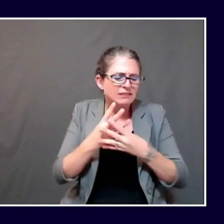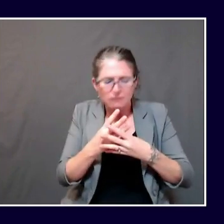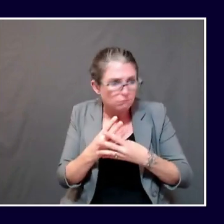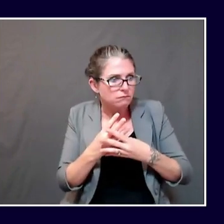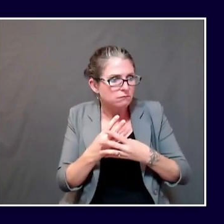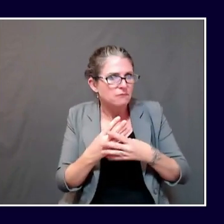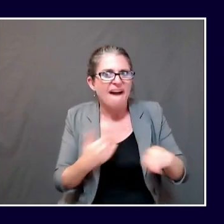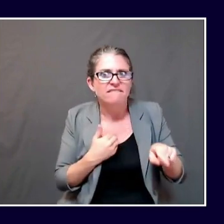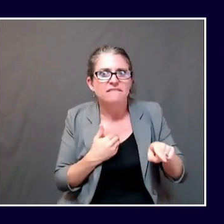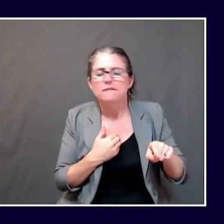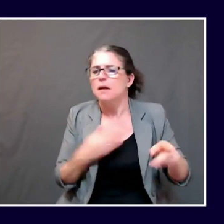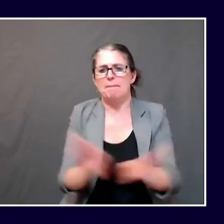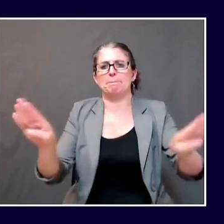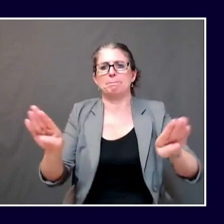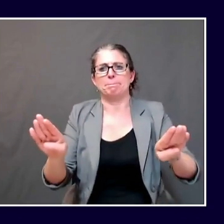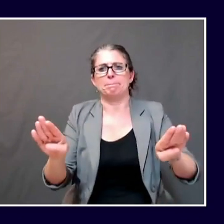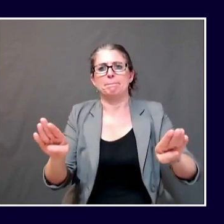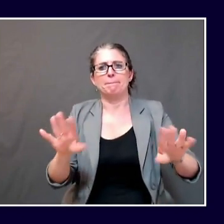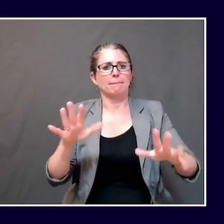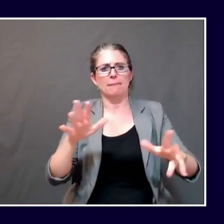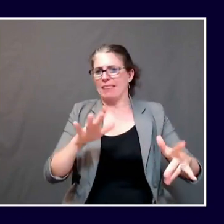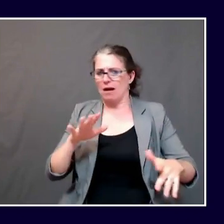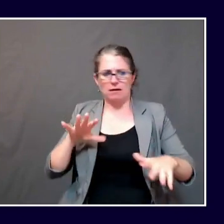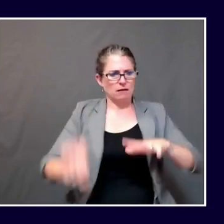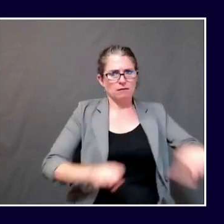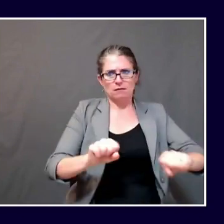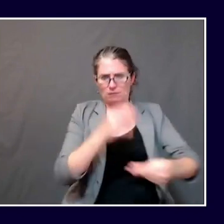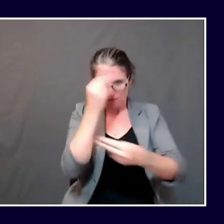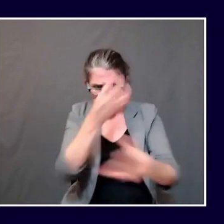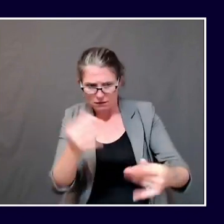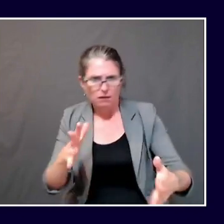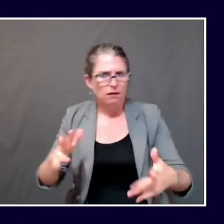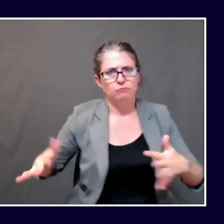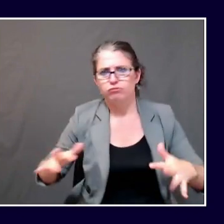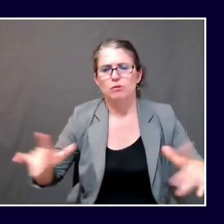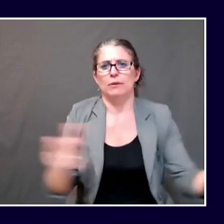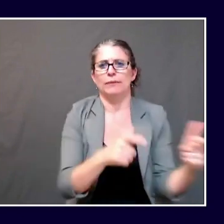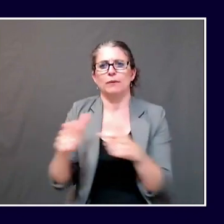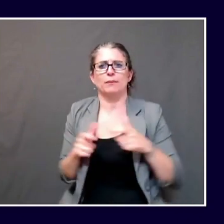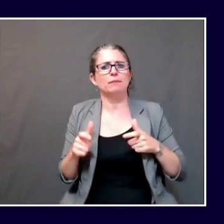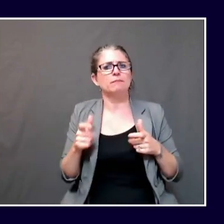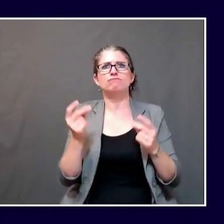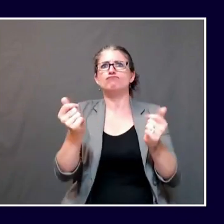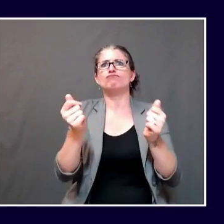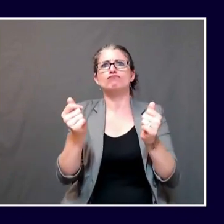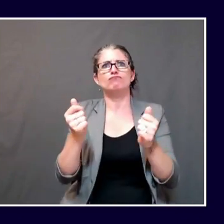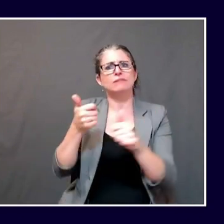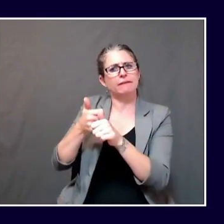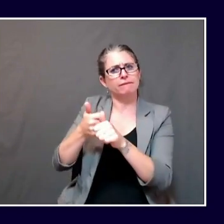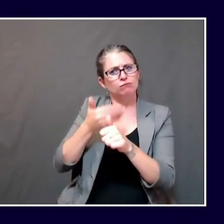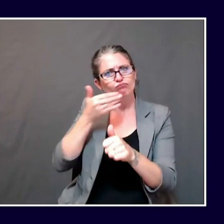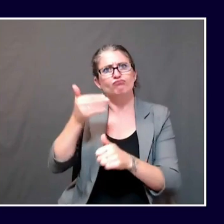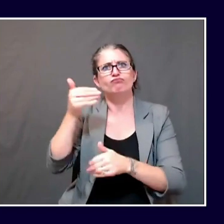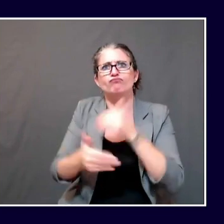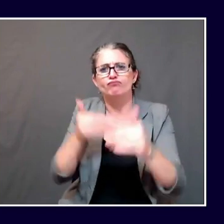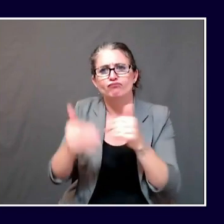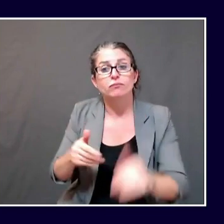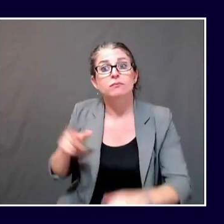Family Services. I can get you the exact dates of the timeline of when those first cases were